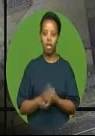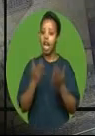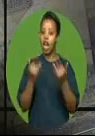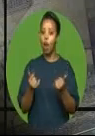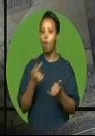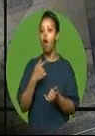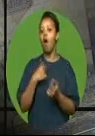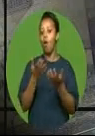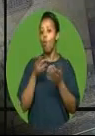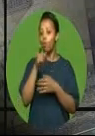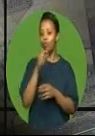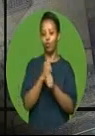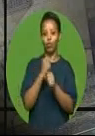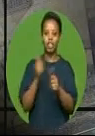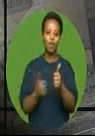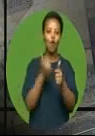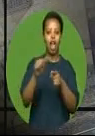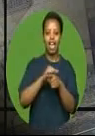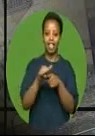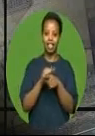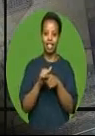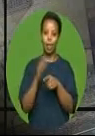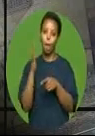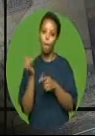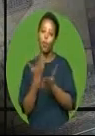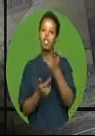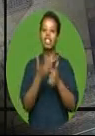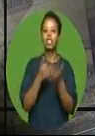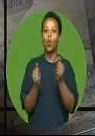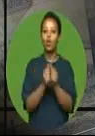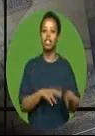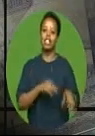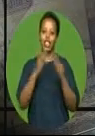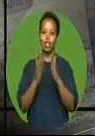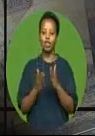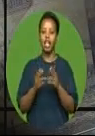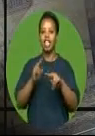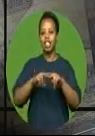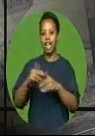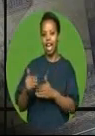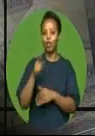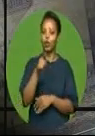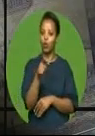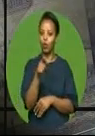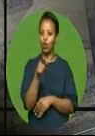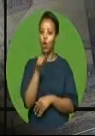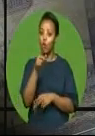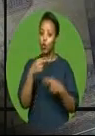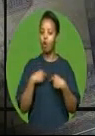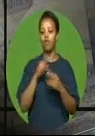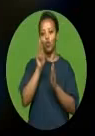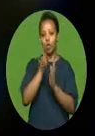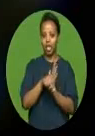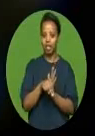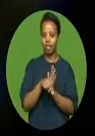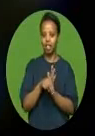Now I want you to do the following exercise by discussing with the student sitting next to you. You have 2